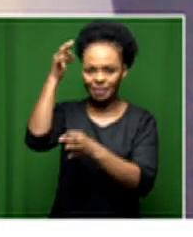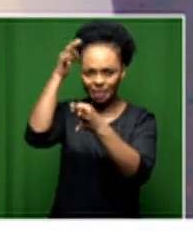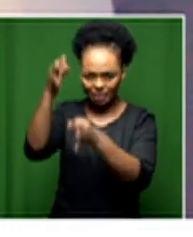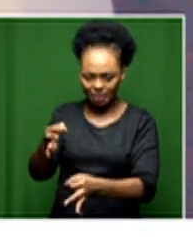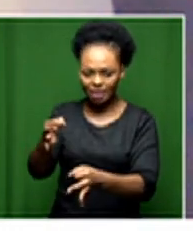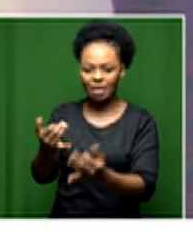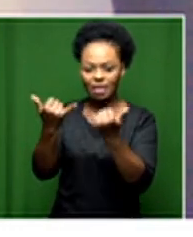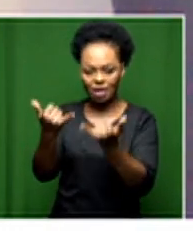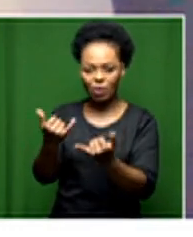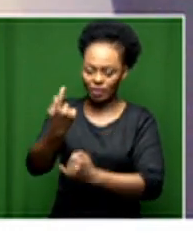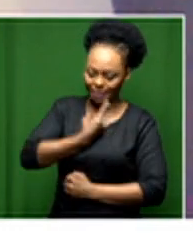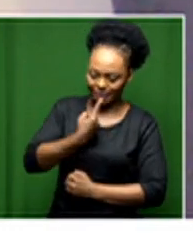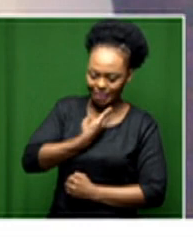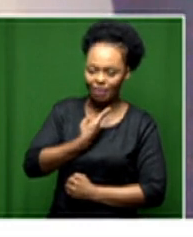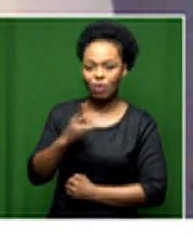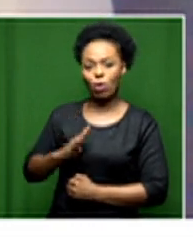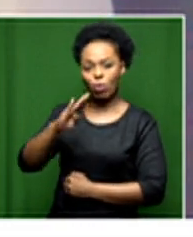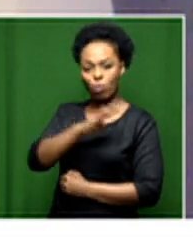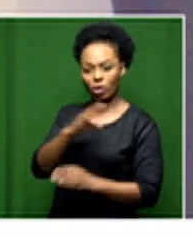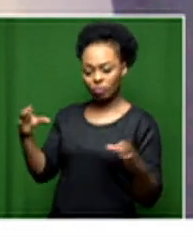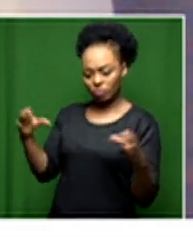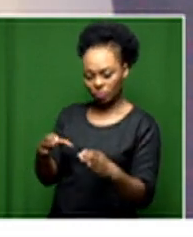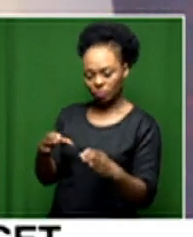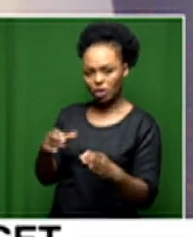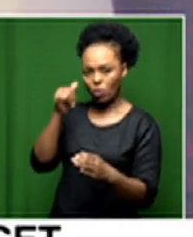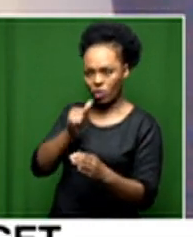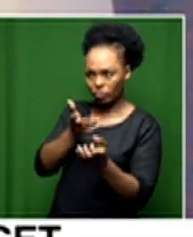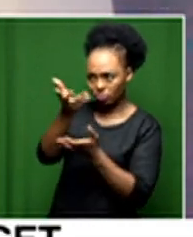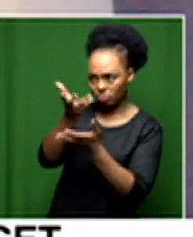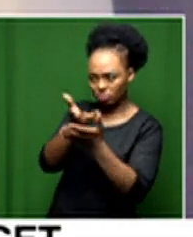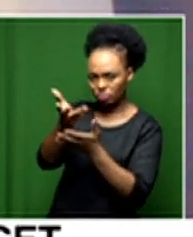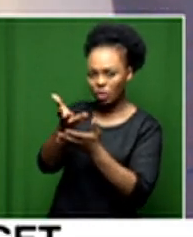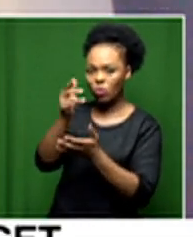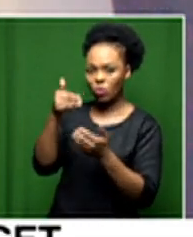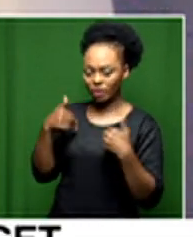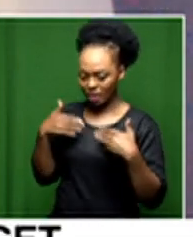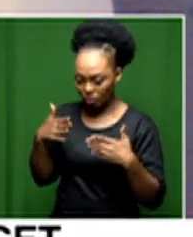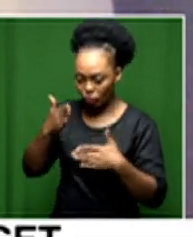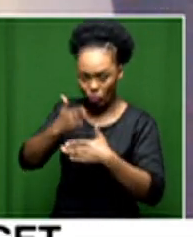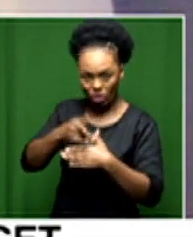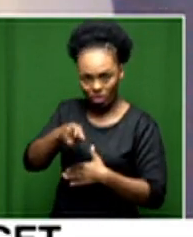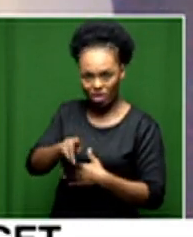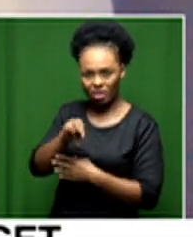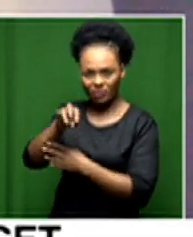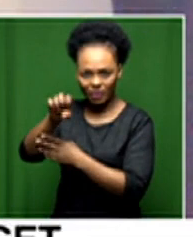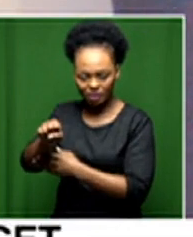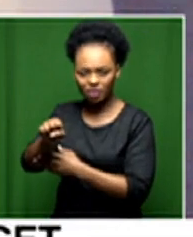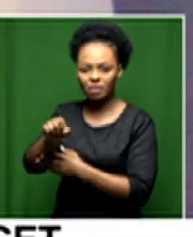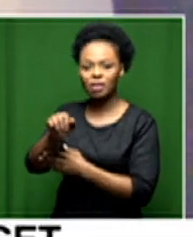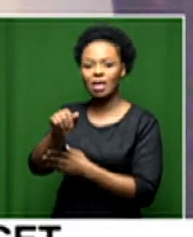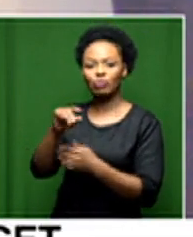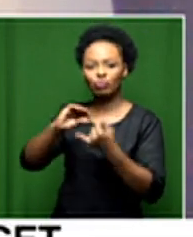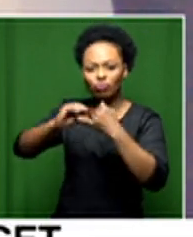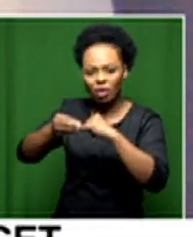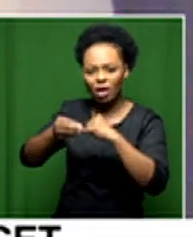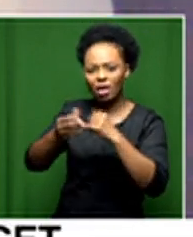made, myself and the board, when we took office, is to acquire or start a process